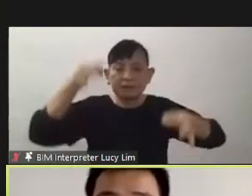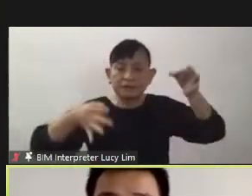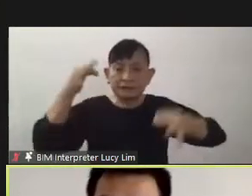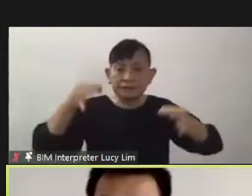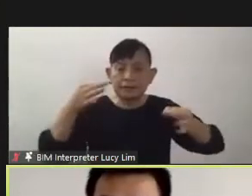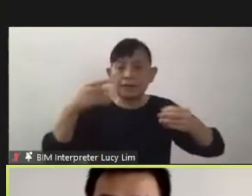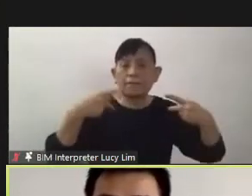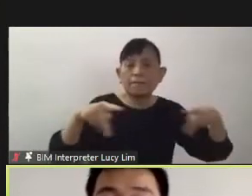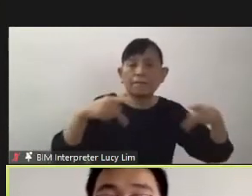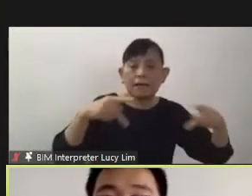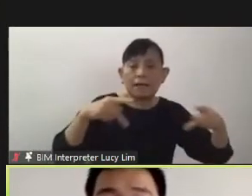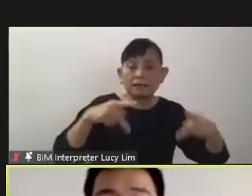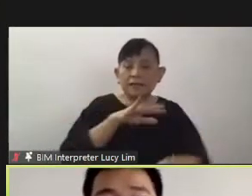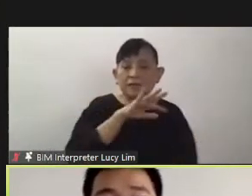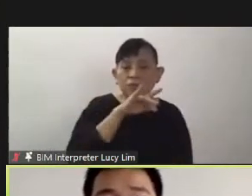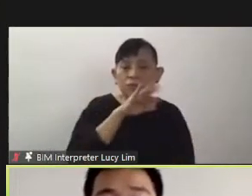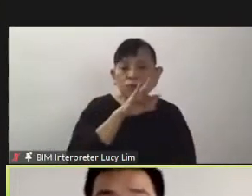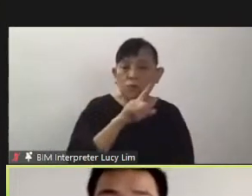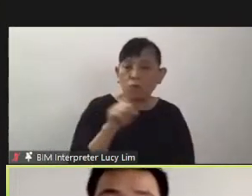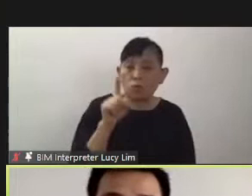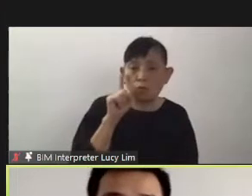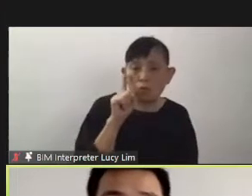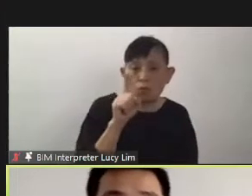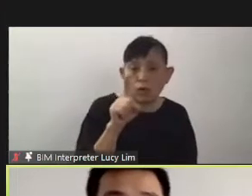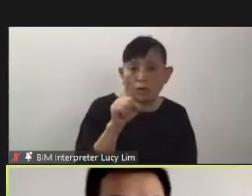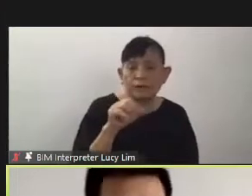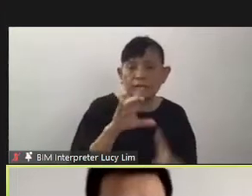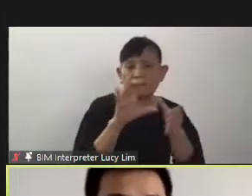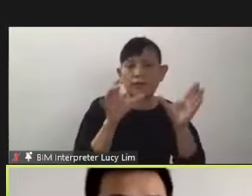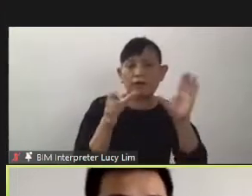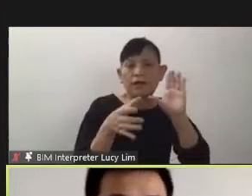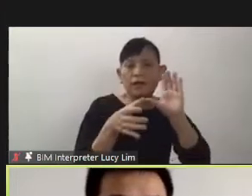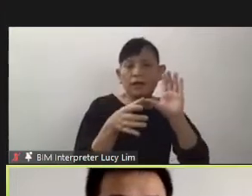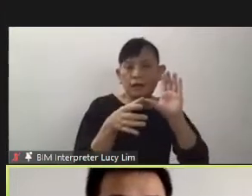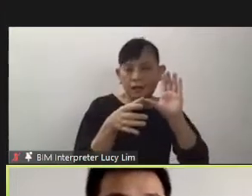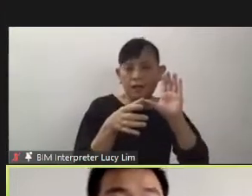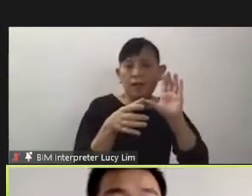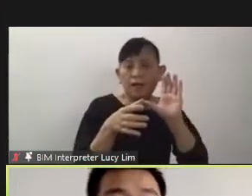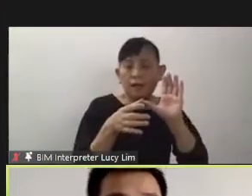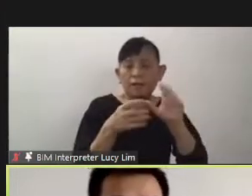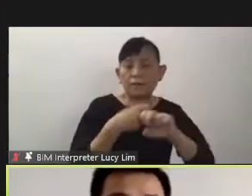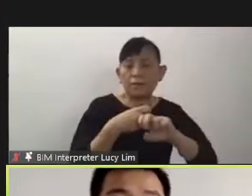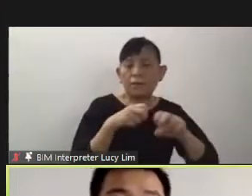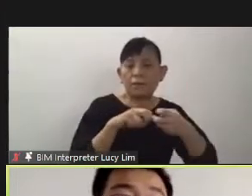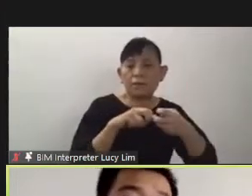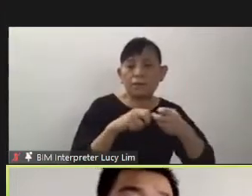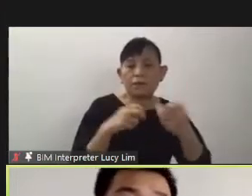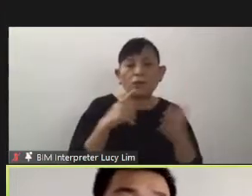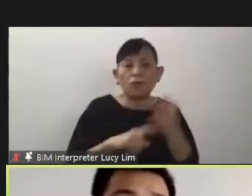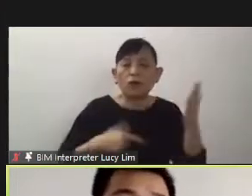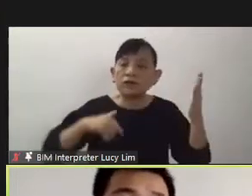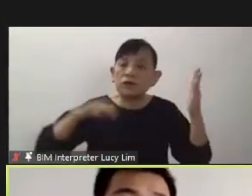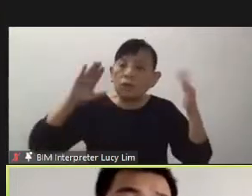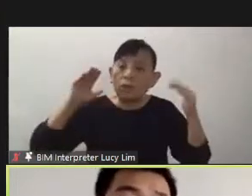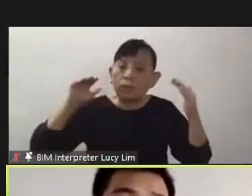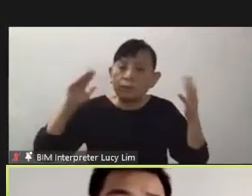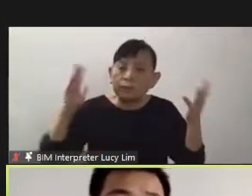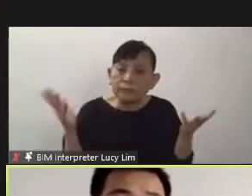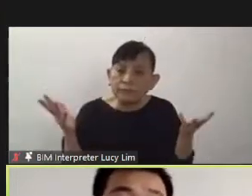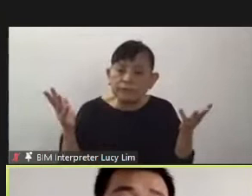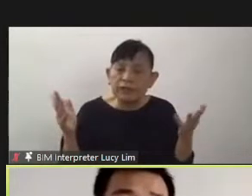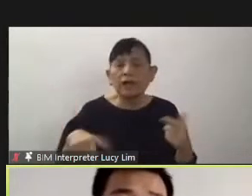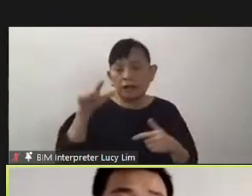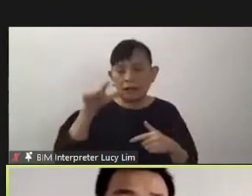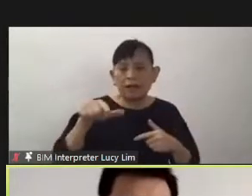pollution is just one of the climate problems that we are facing right now. So what can we hope? What should we hope? Plastic pollution